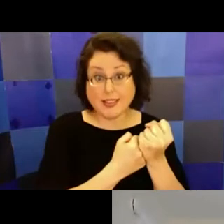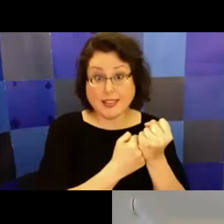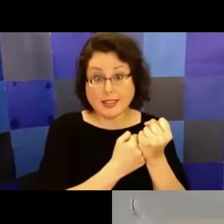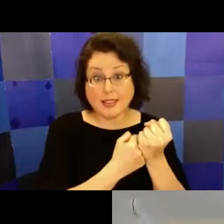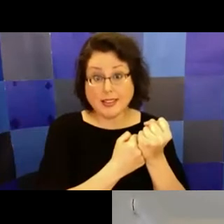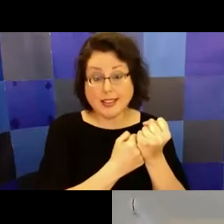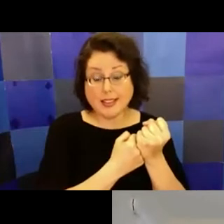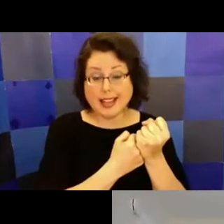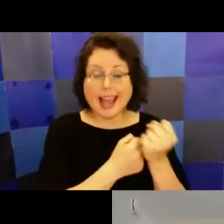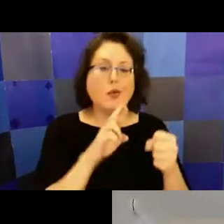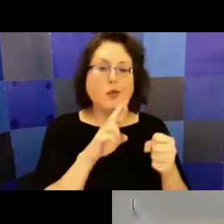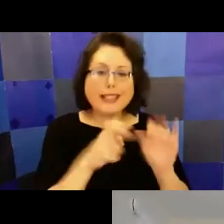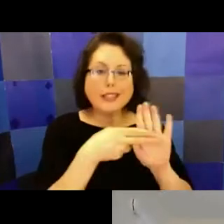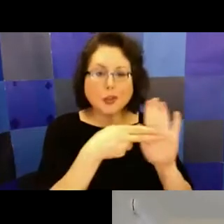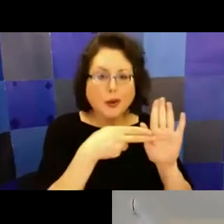reinscribing